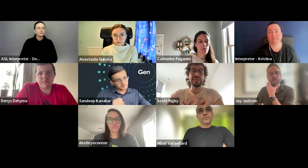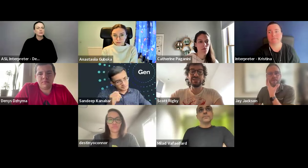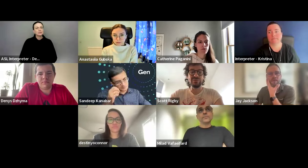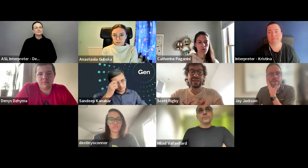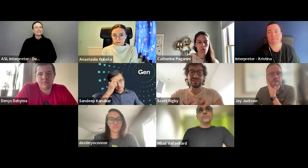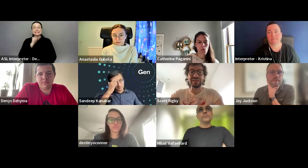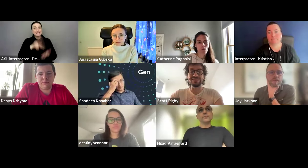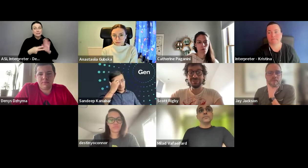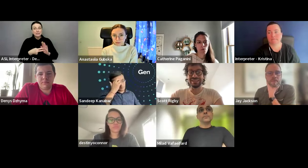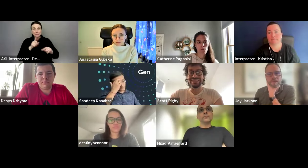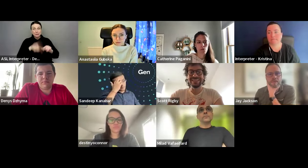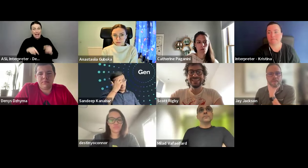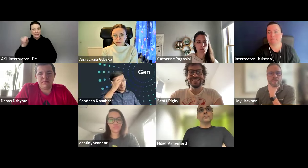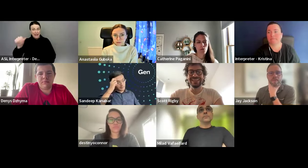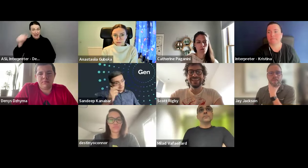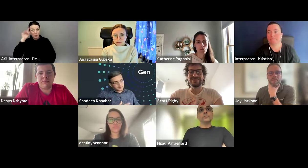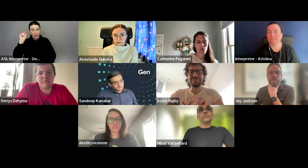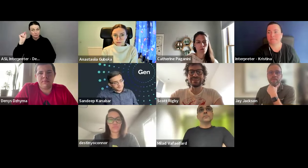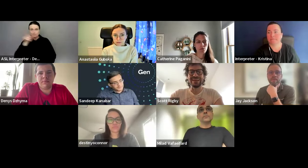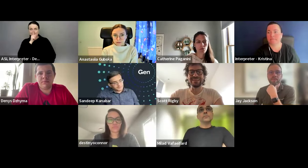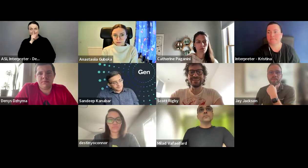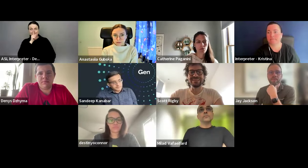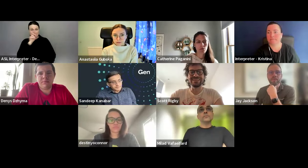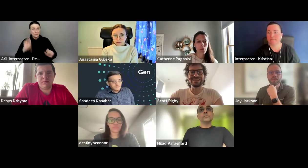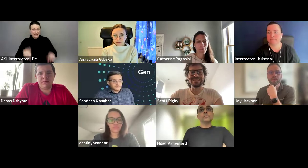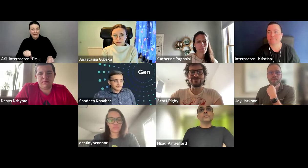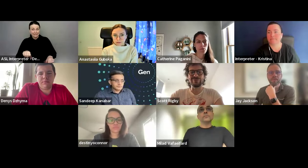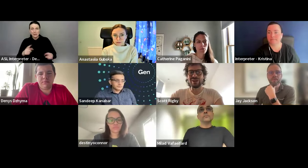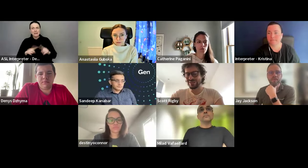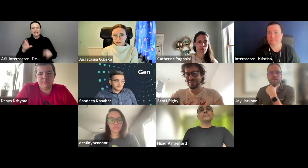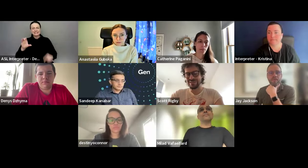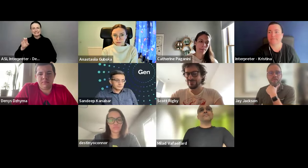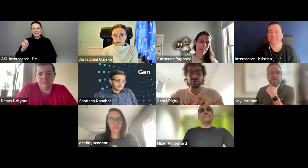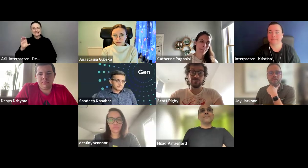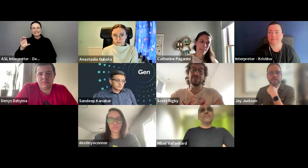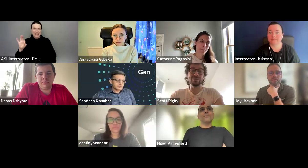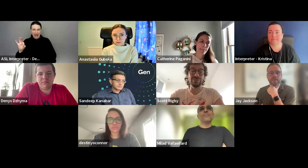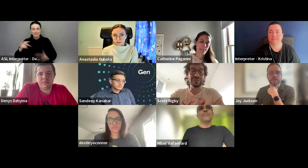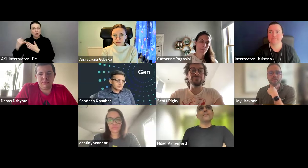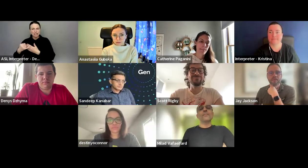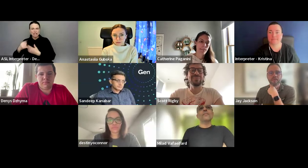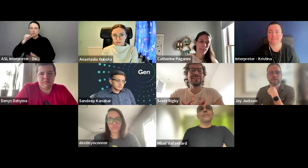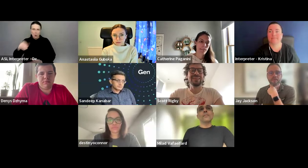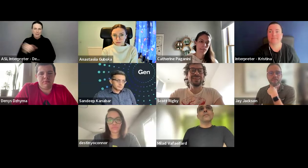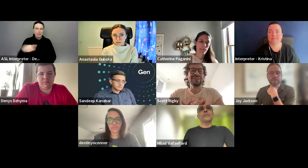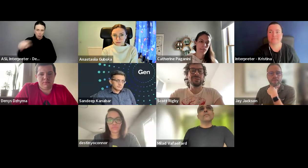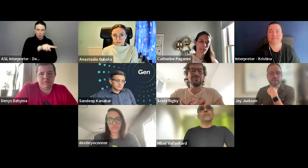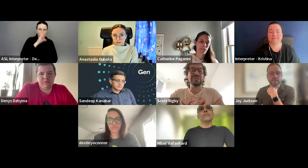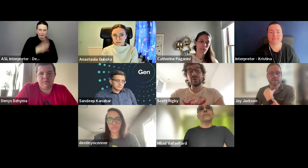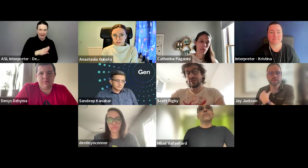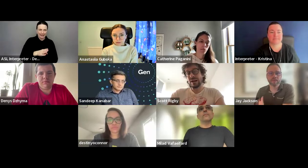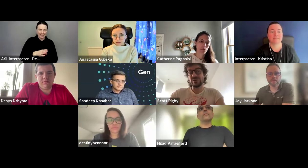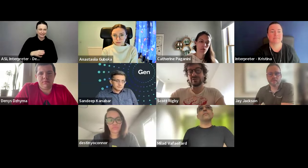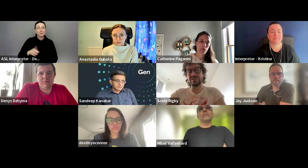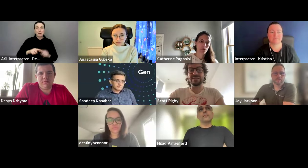It doesn't mean that you can't get paid to do it. It just means that the CNCF or the projects themselves don't pay you to do it.